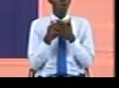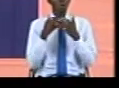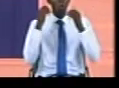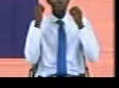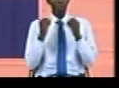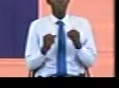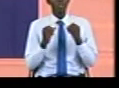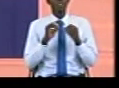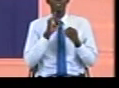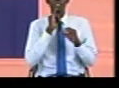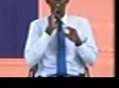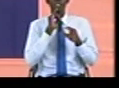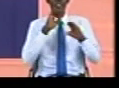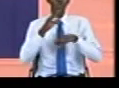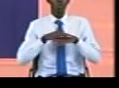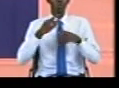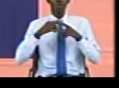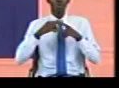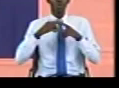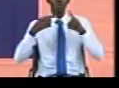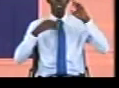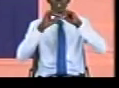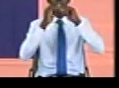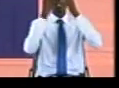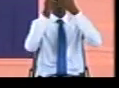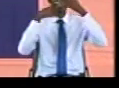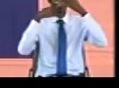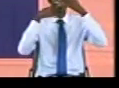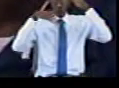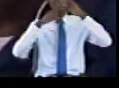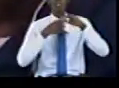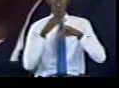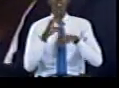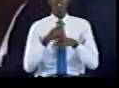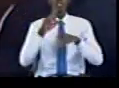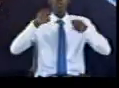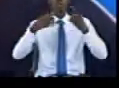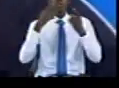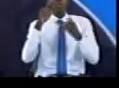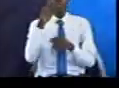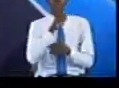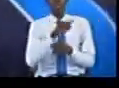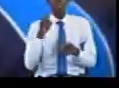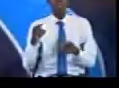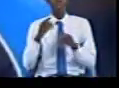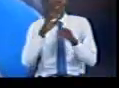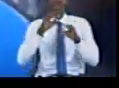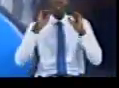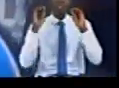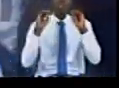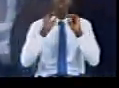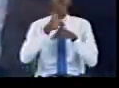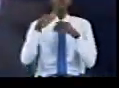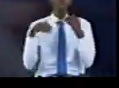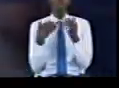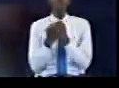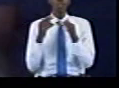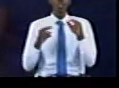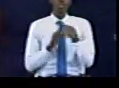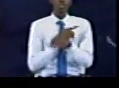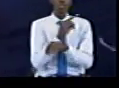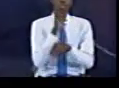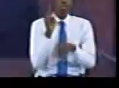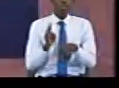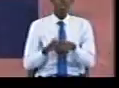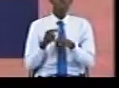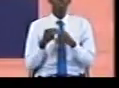in earth. Go ye therefore and teach, how many people? All nations, baptizing them in the name